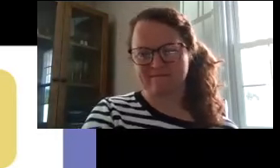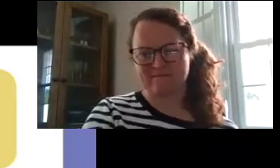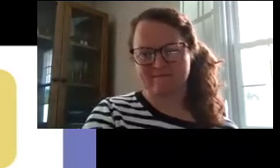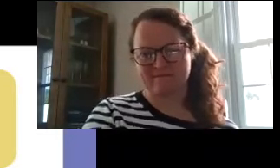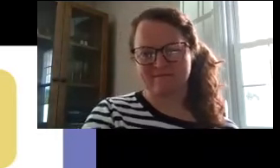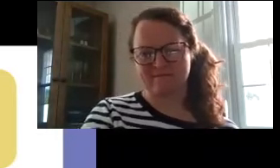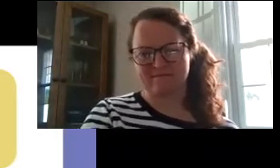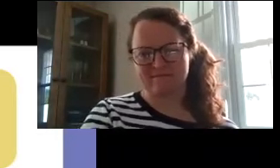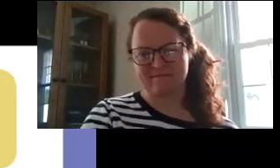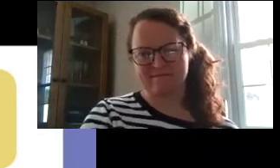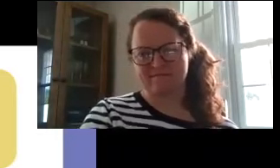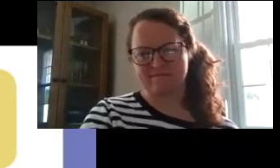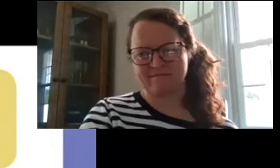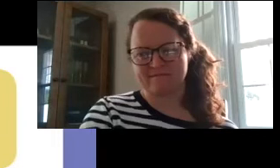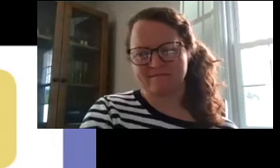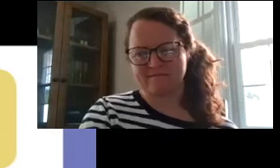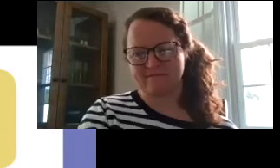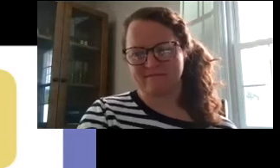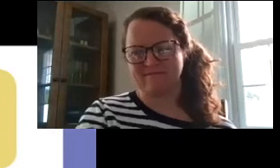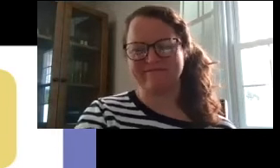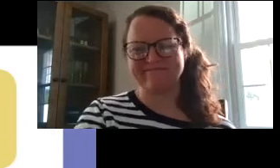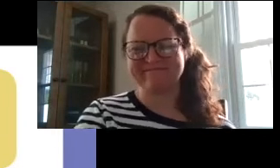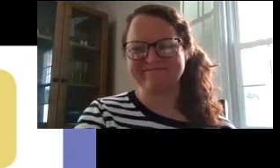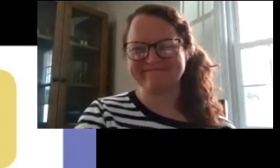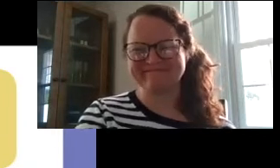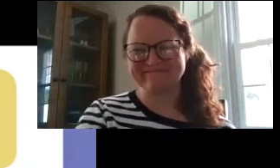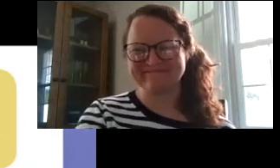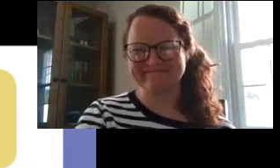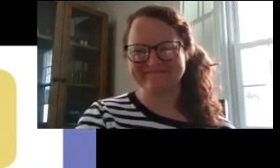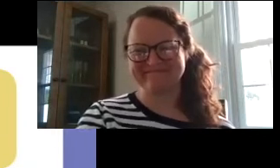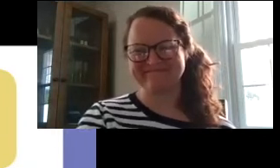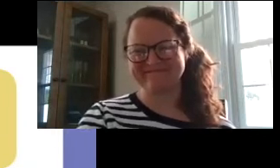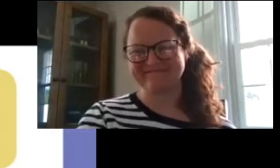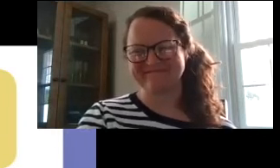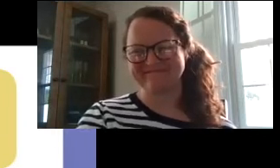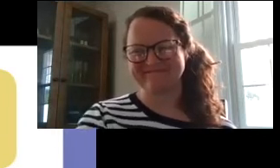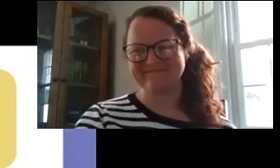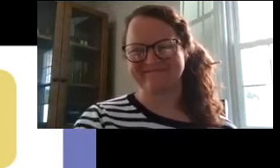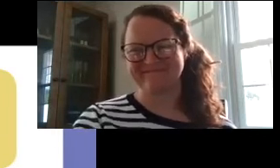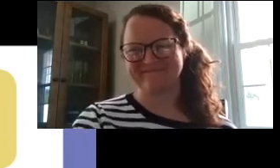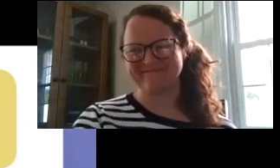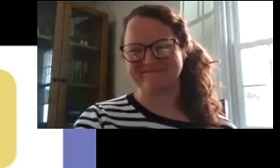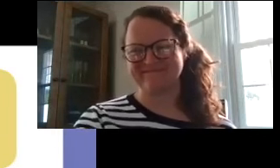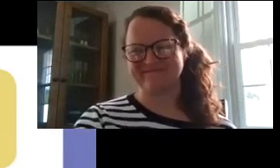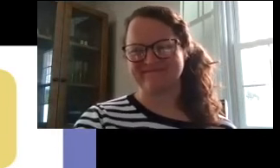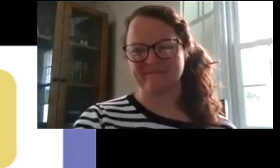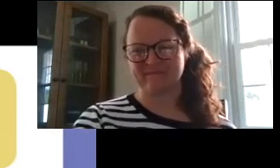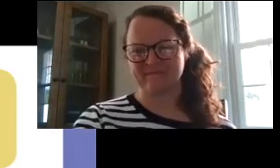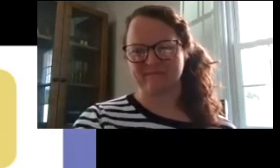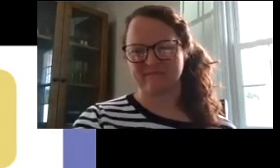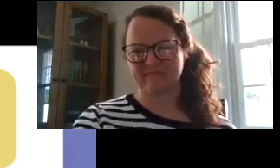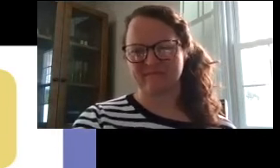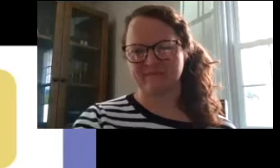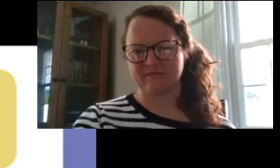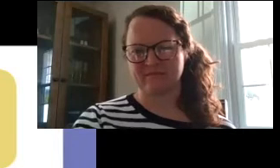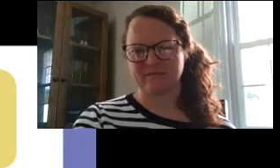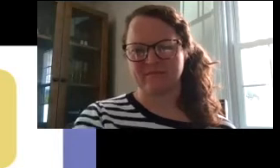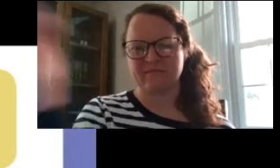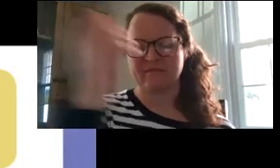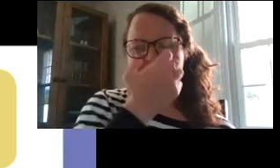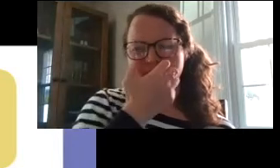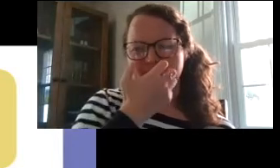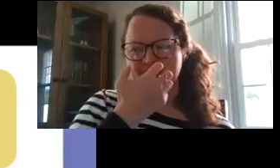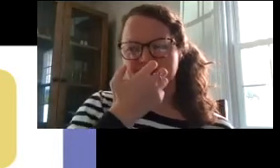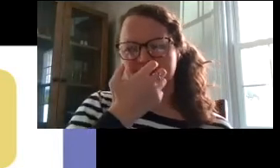say this: you are not alone. You have your whole life ahead of you to think about what your